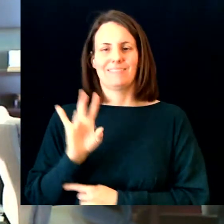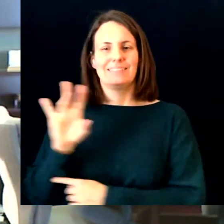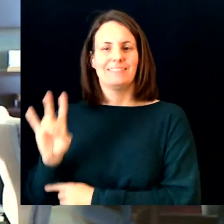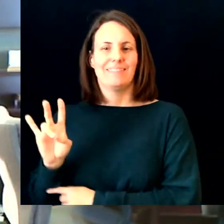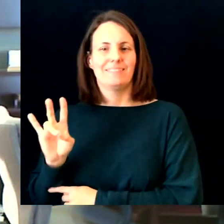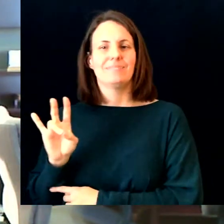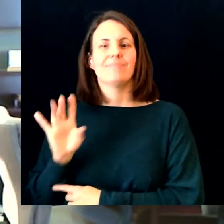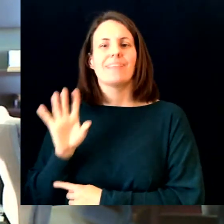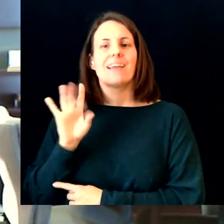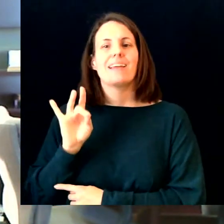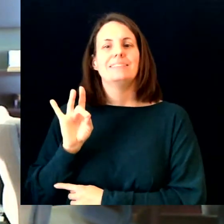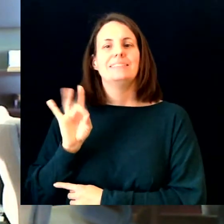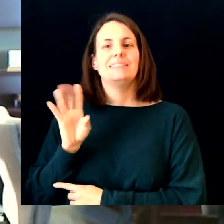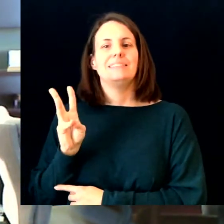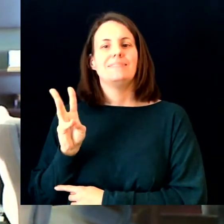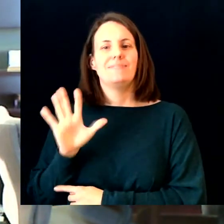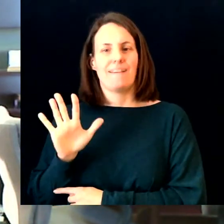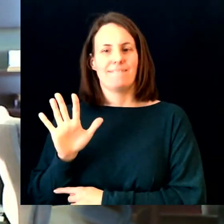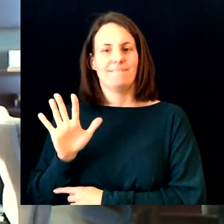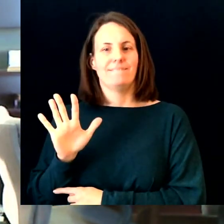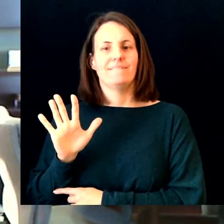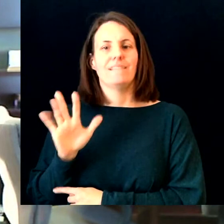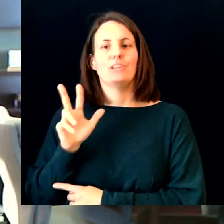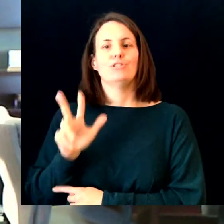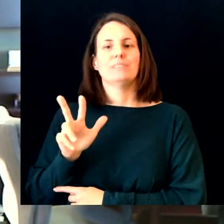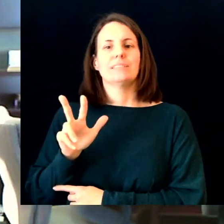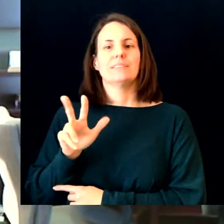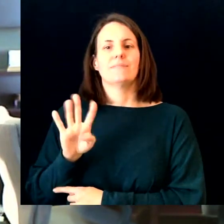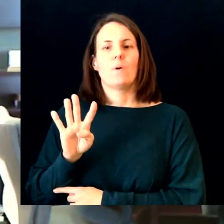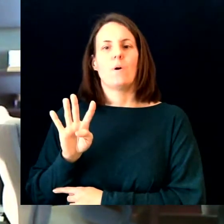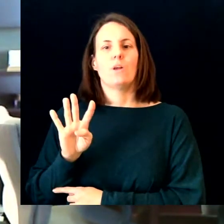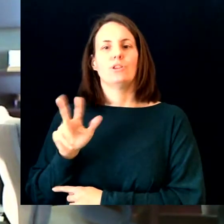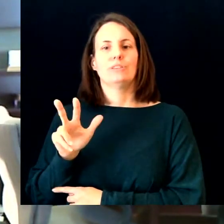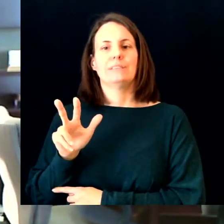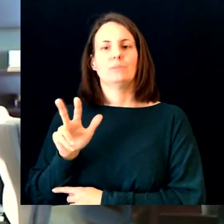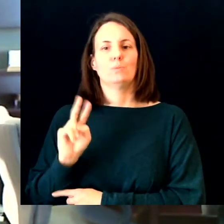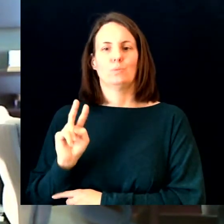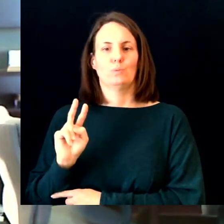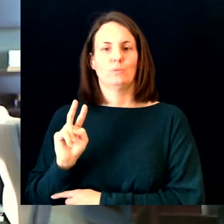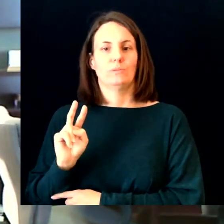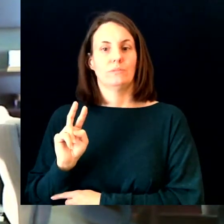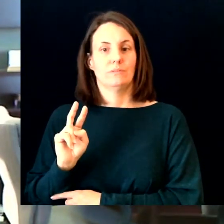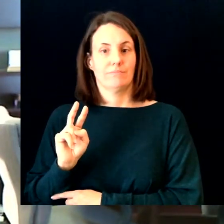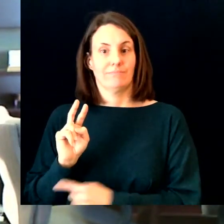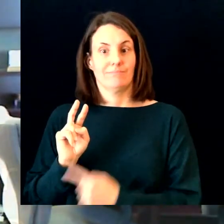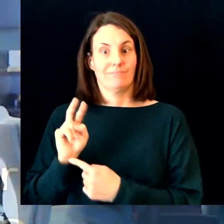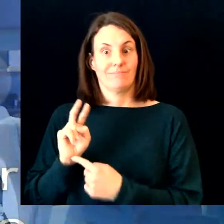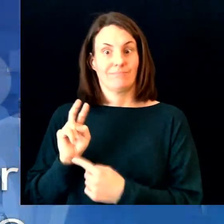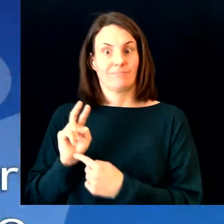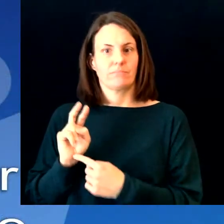877-865-3432. And we also have an online complaint portal as well for those who choose to use that route.